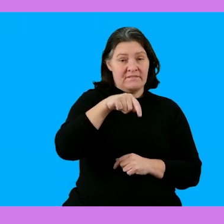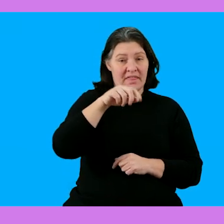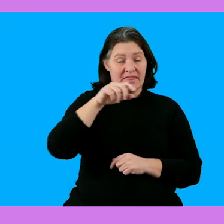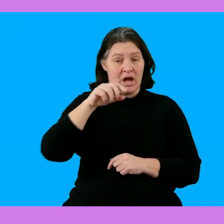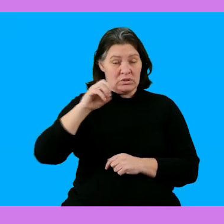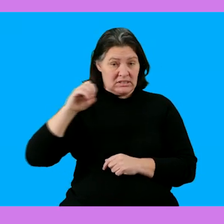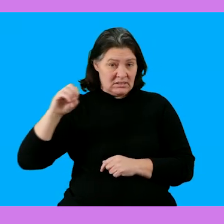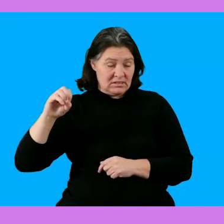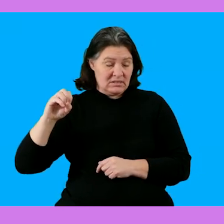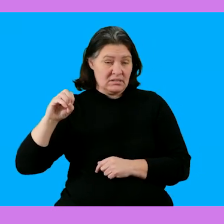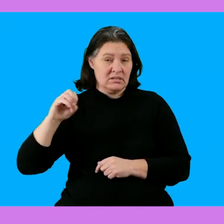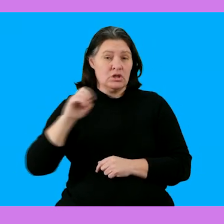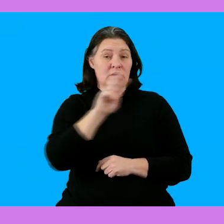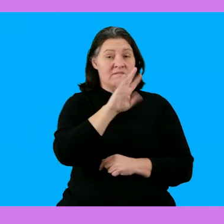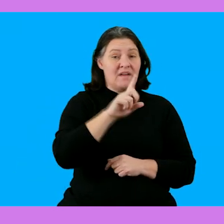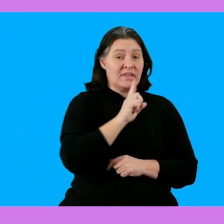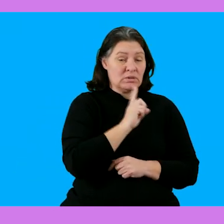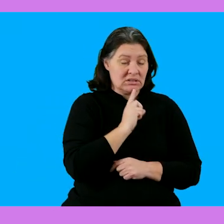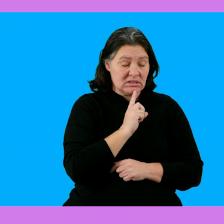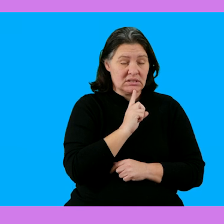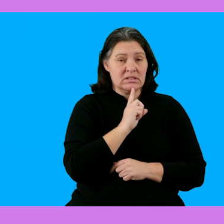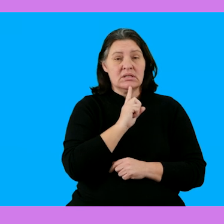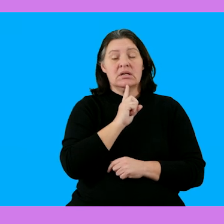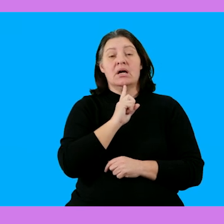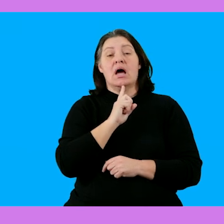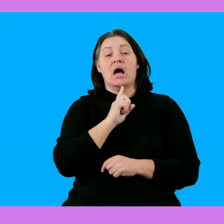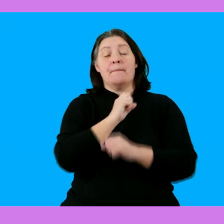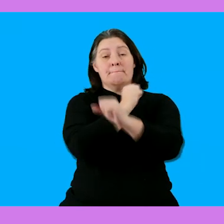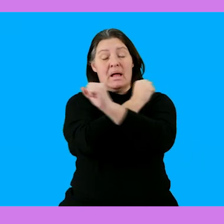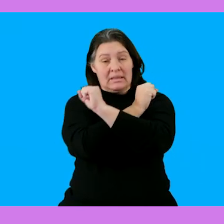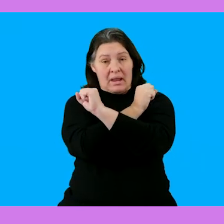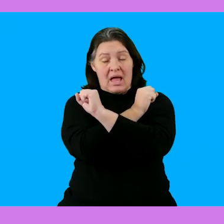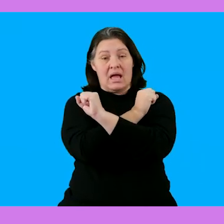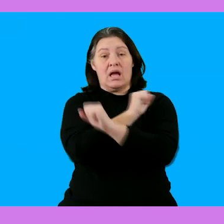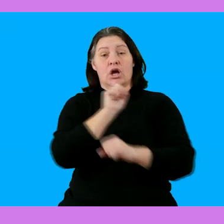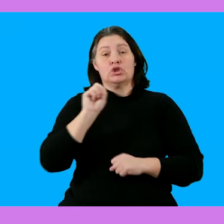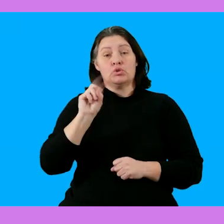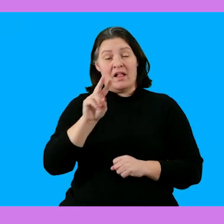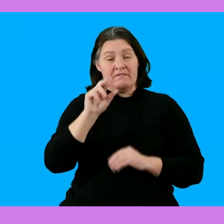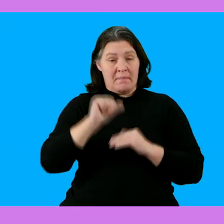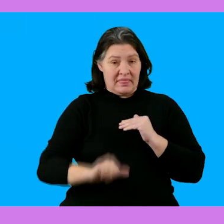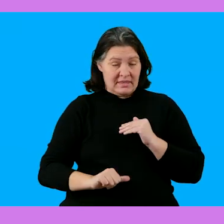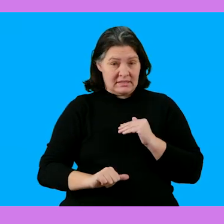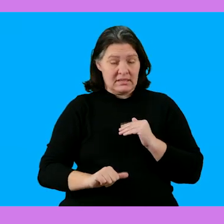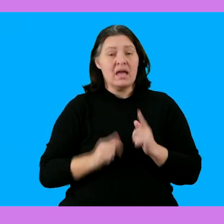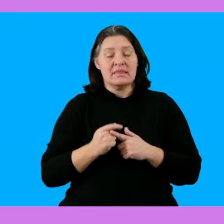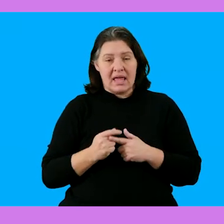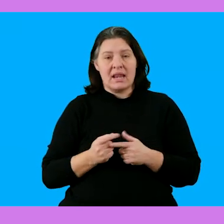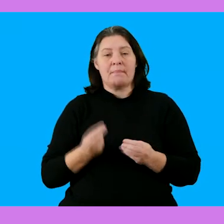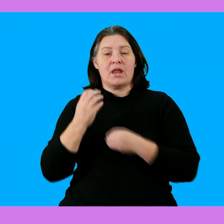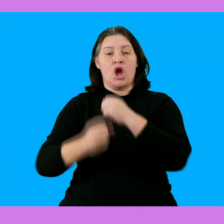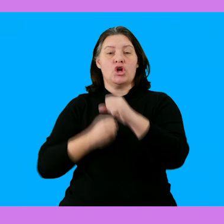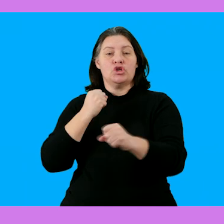25,000 multiplied by 12 months, that will give us gross annual income